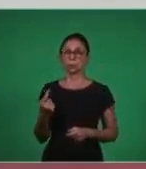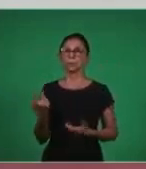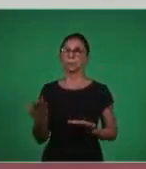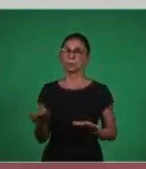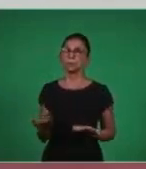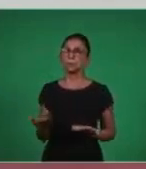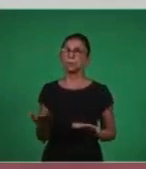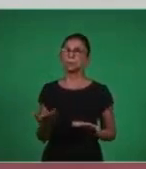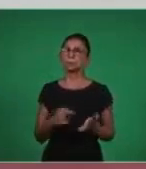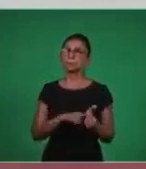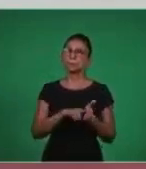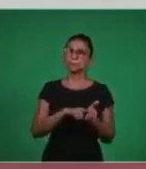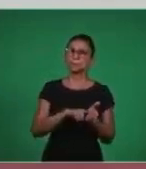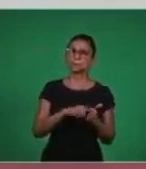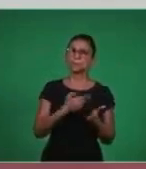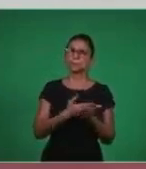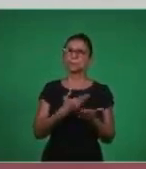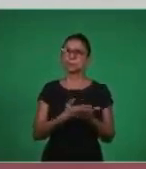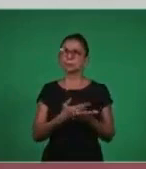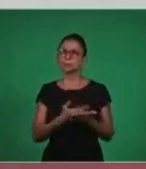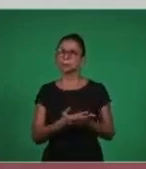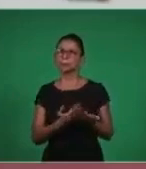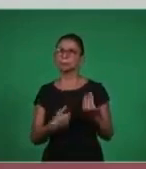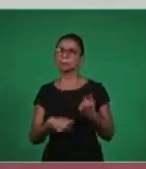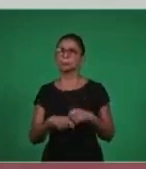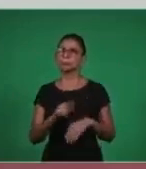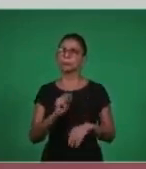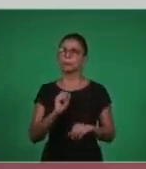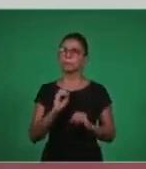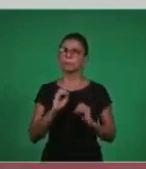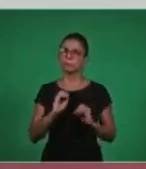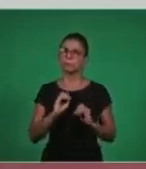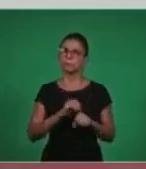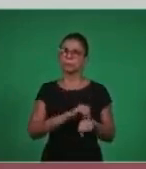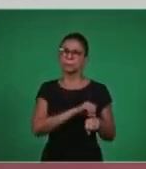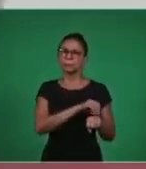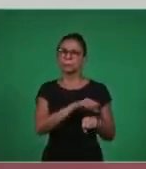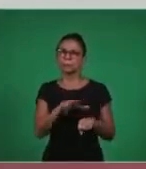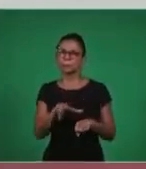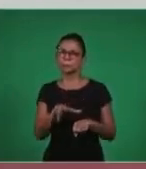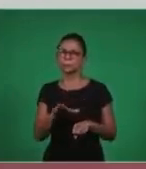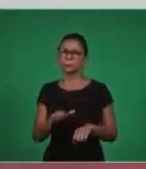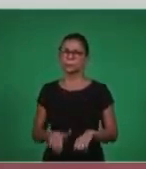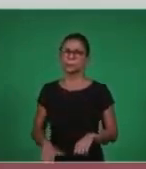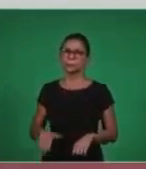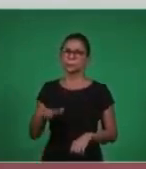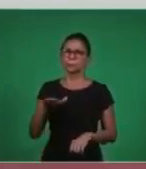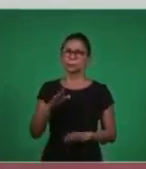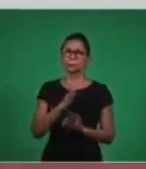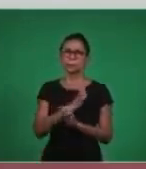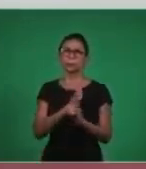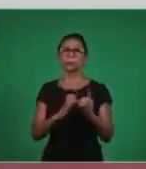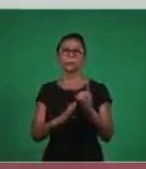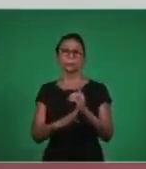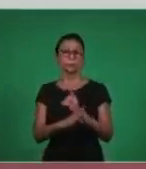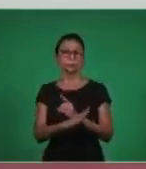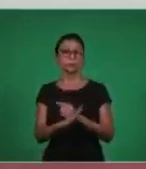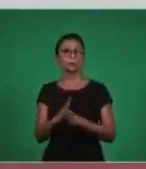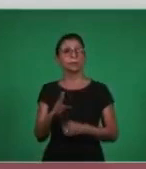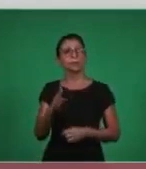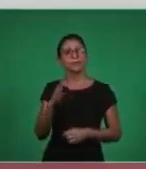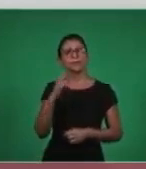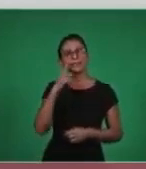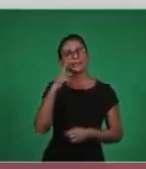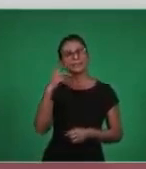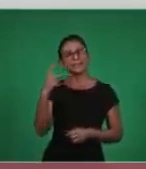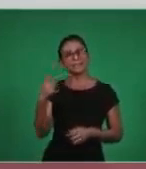getting prepared in order to give this teaching on the classes on Sunday school. And it was observed